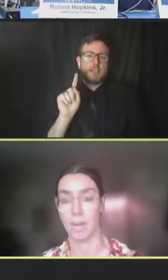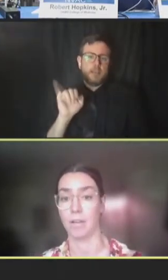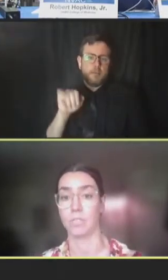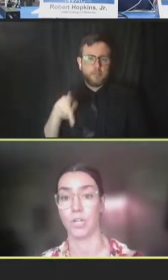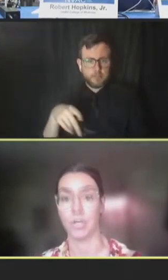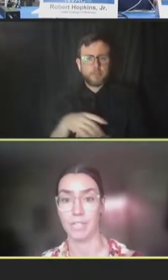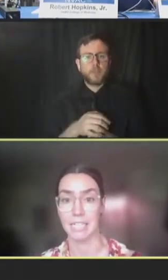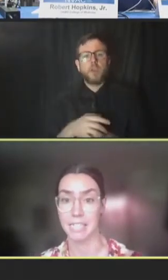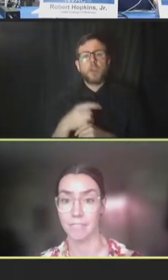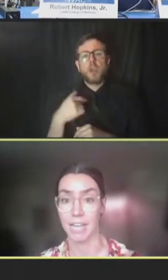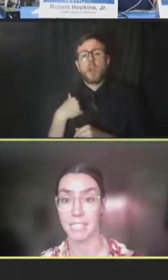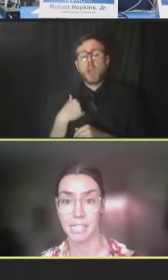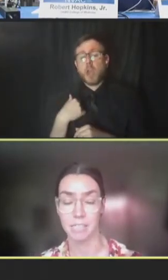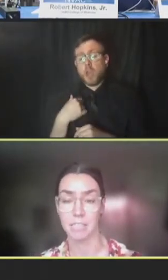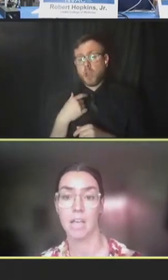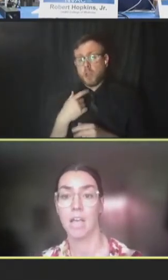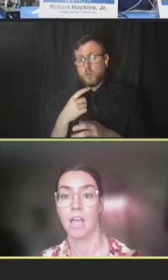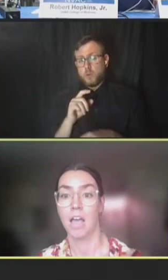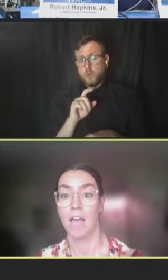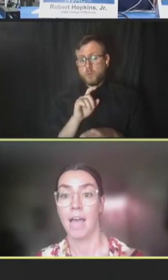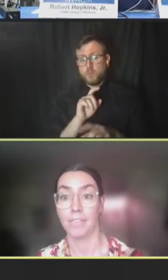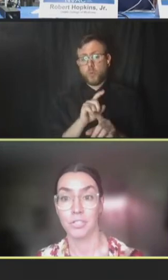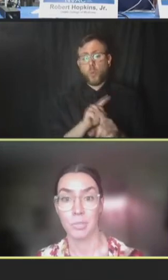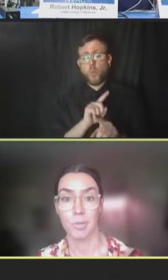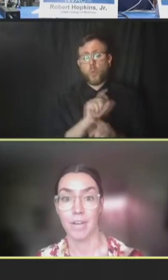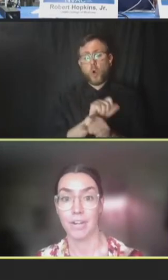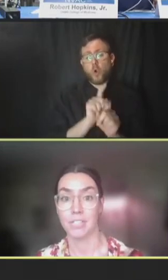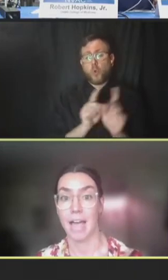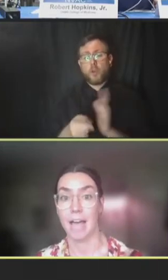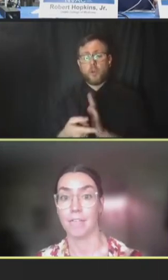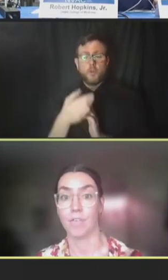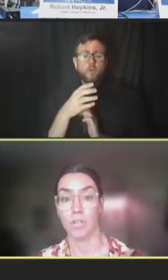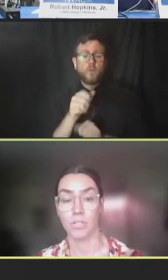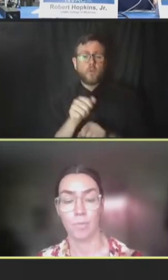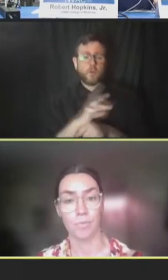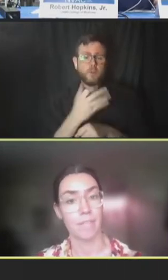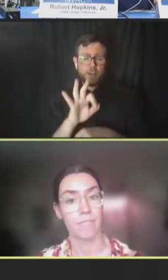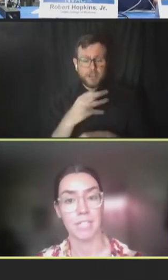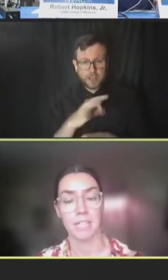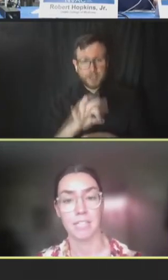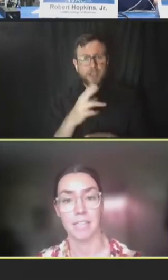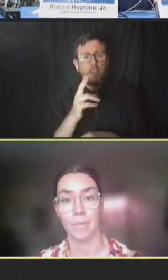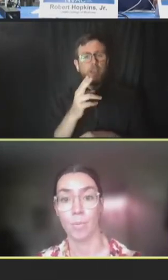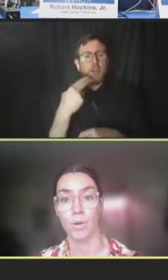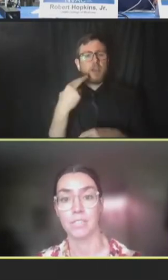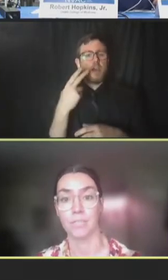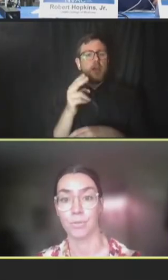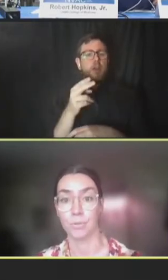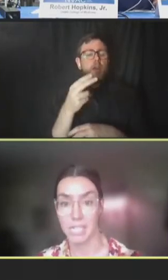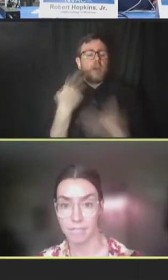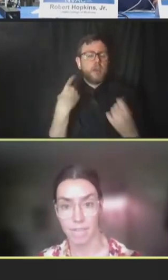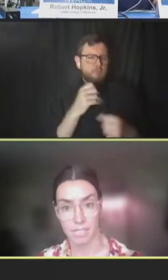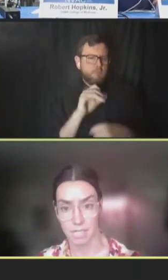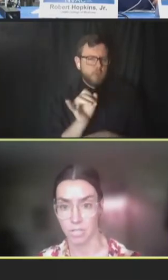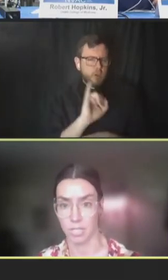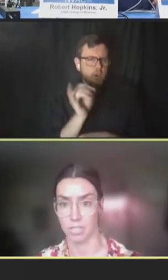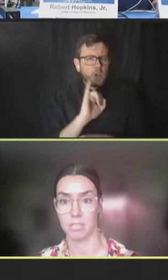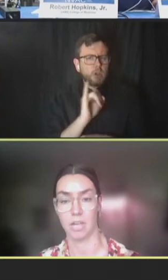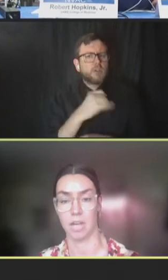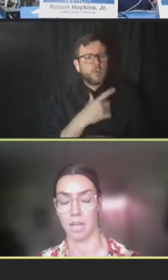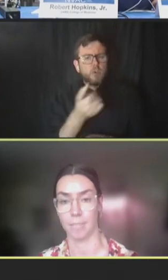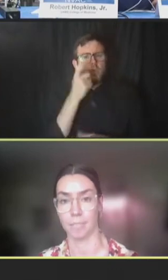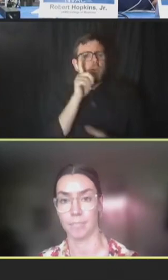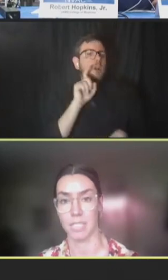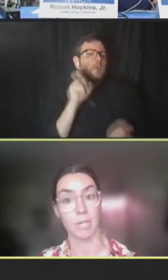work around COVID-19 vaccines, health insurance providers have also been reemphasizing the importance of routine